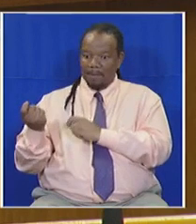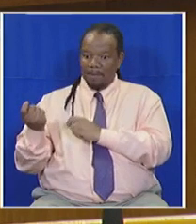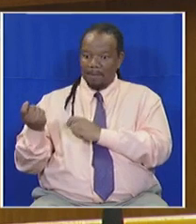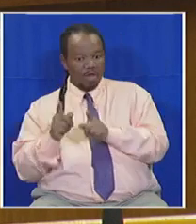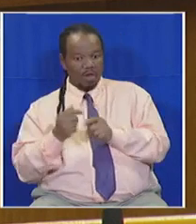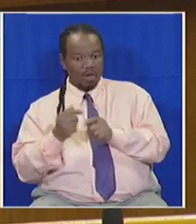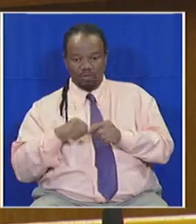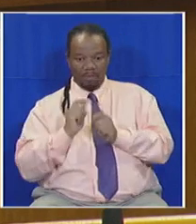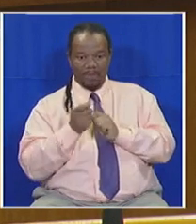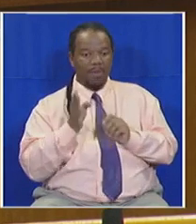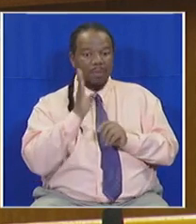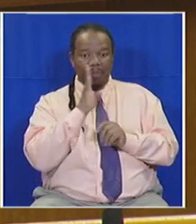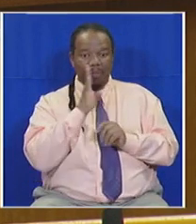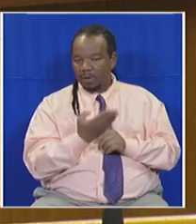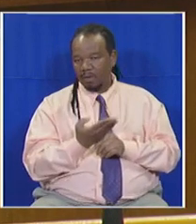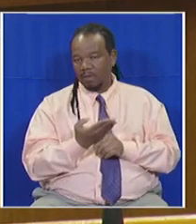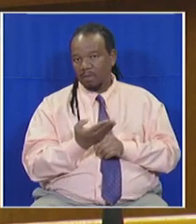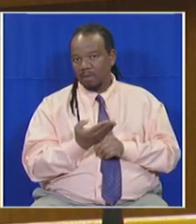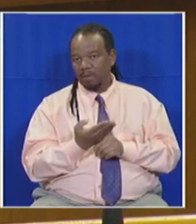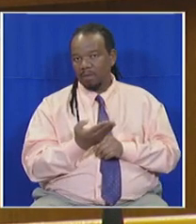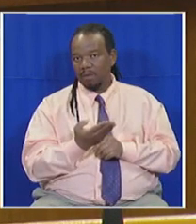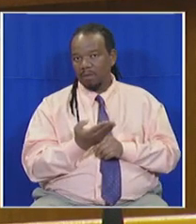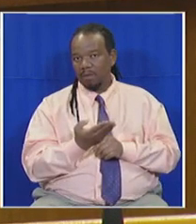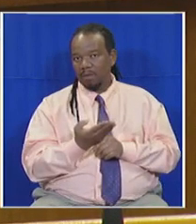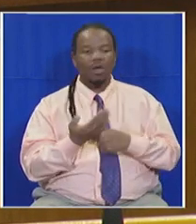As Chairperson, I must indicate that